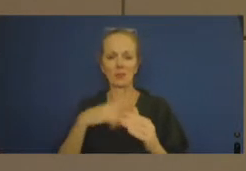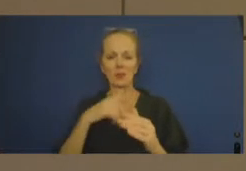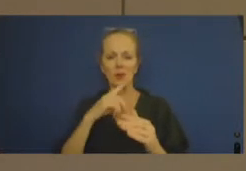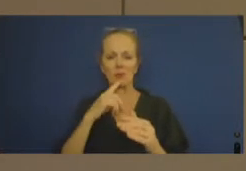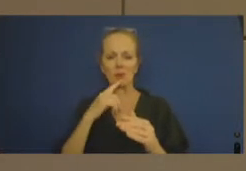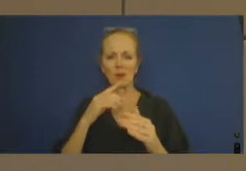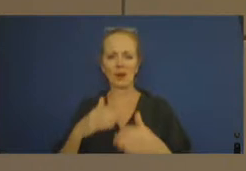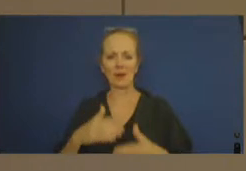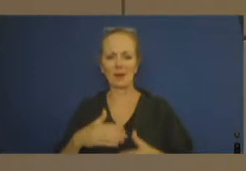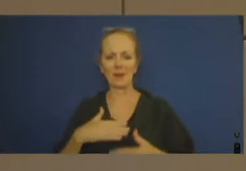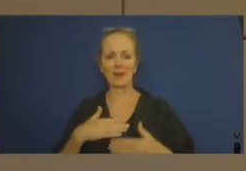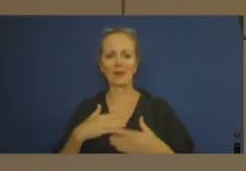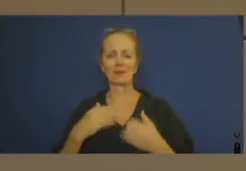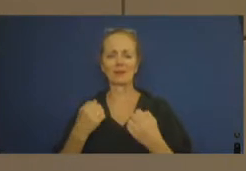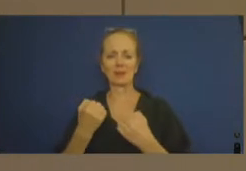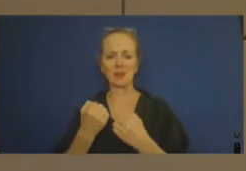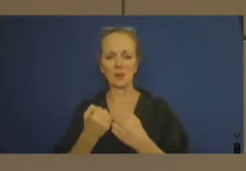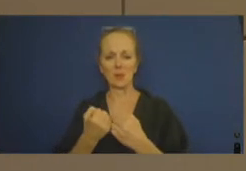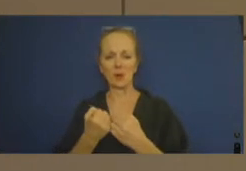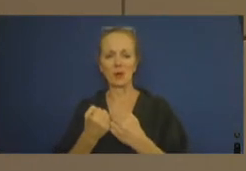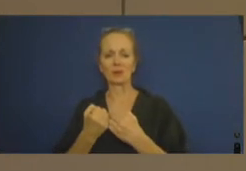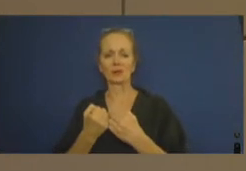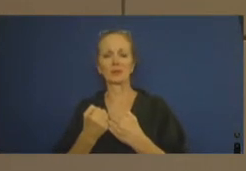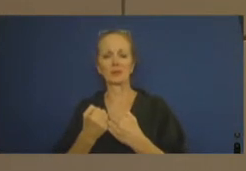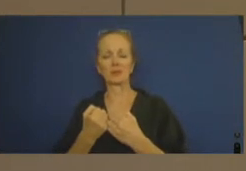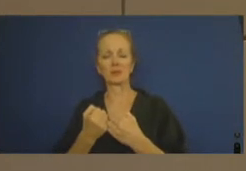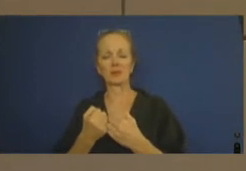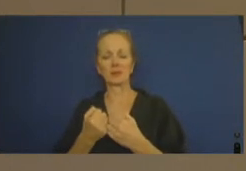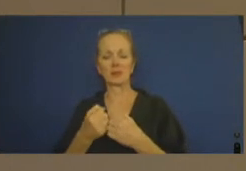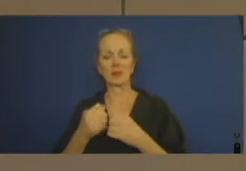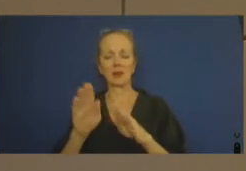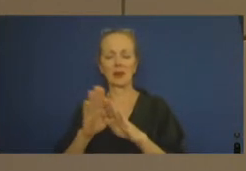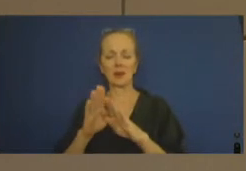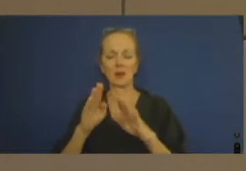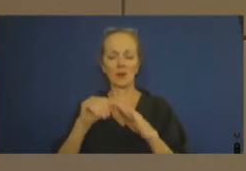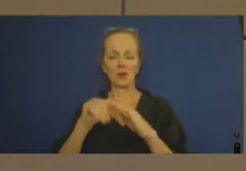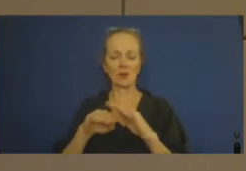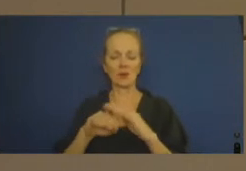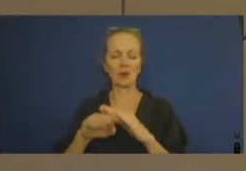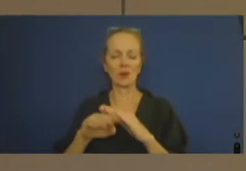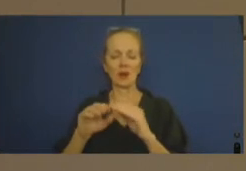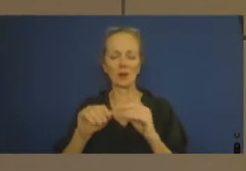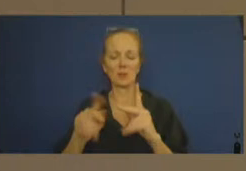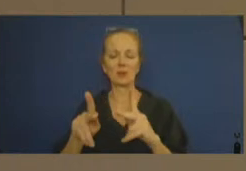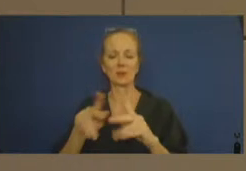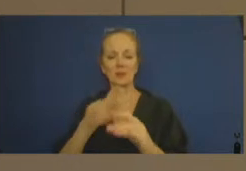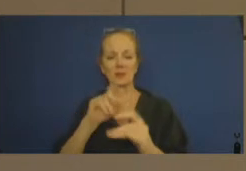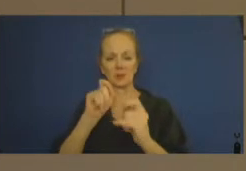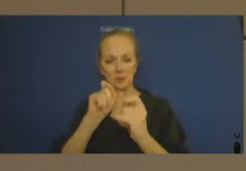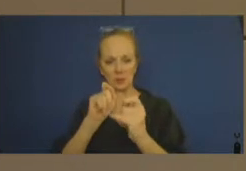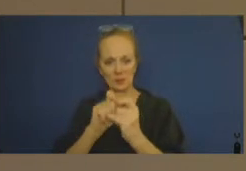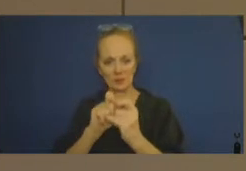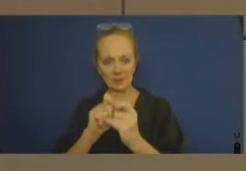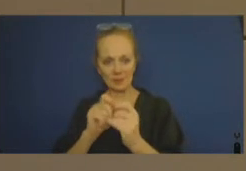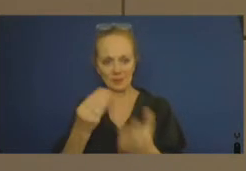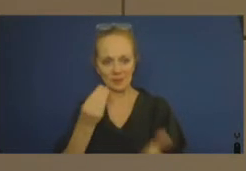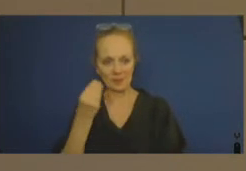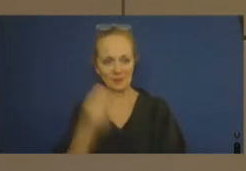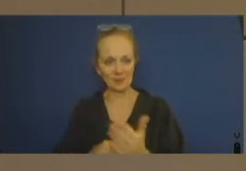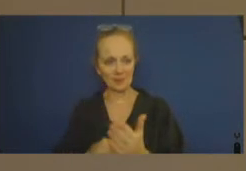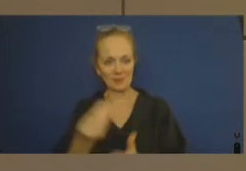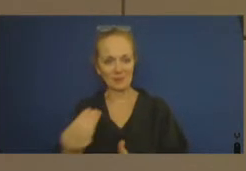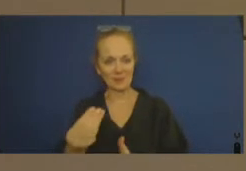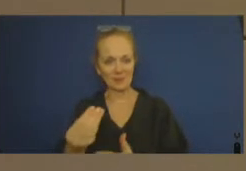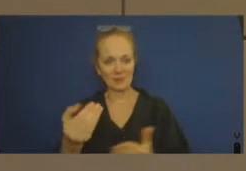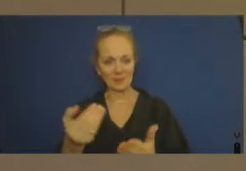happy to have supported Corridors of Opportunity initiative, specifically the purchase of this